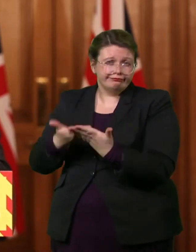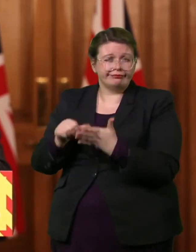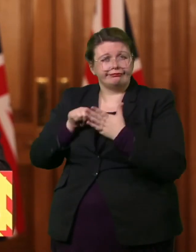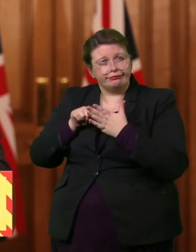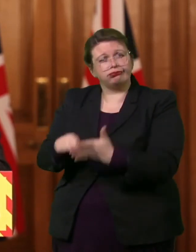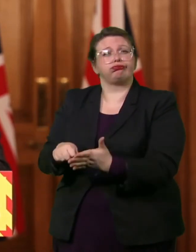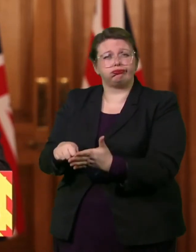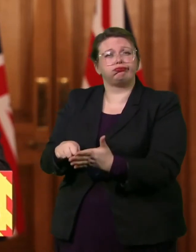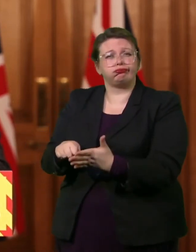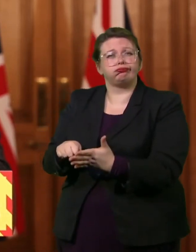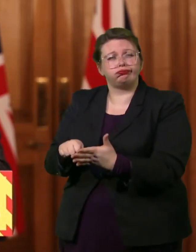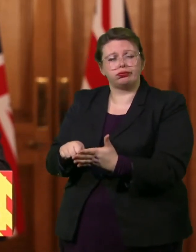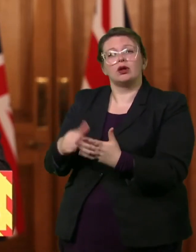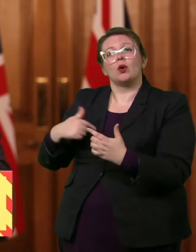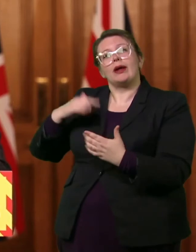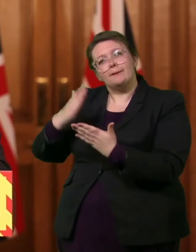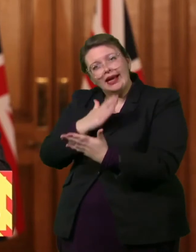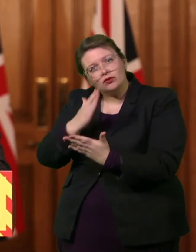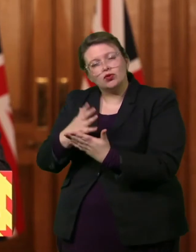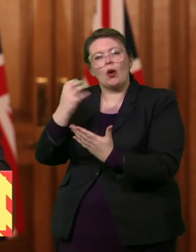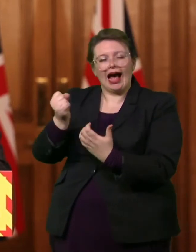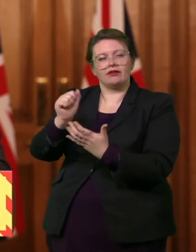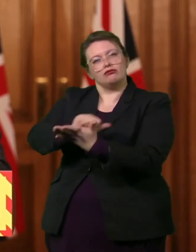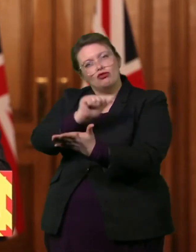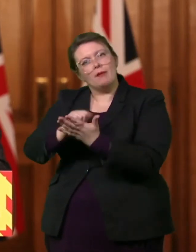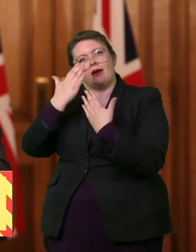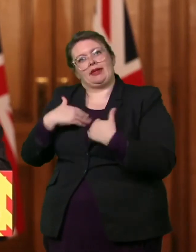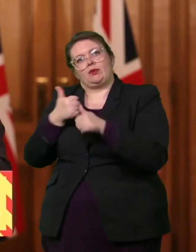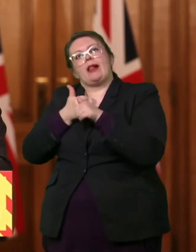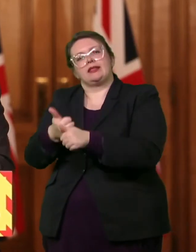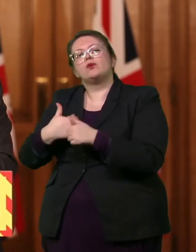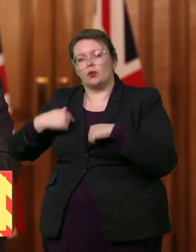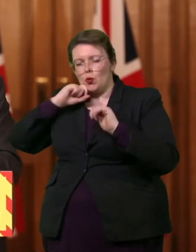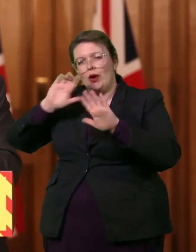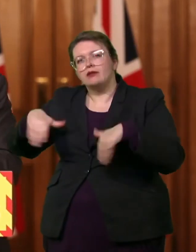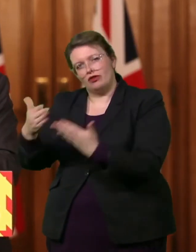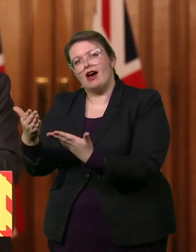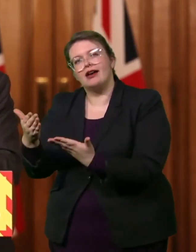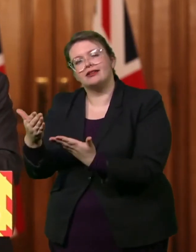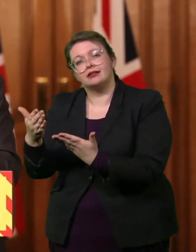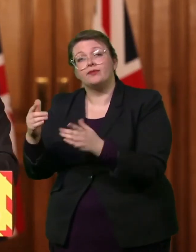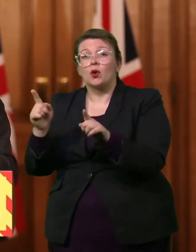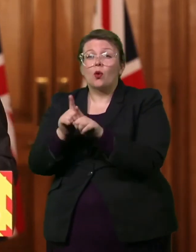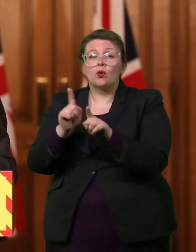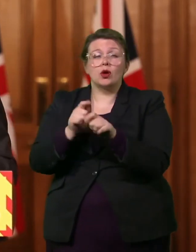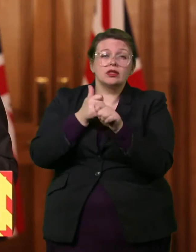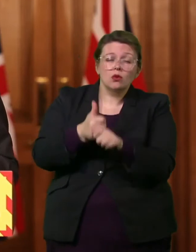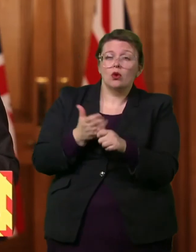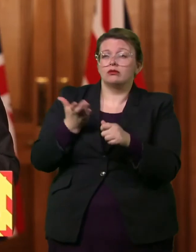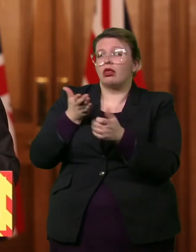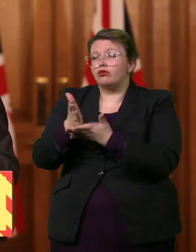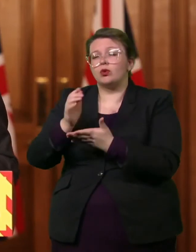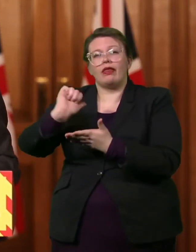professional support they need, as well as the HR support they need in order to be able to